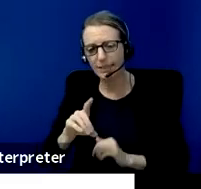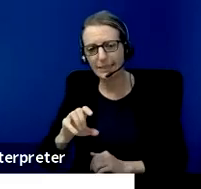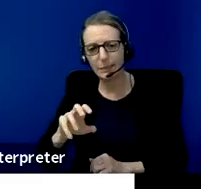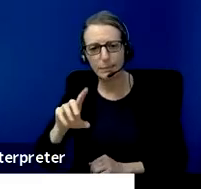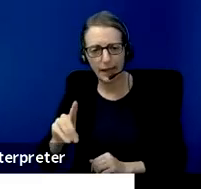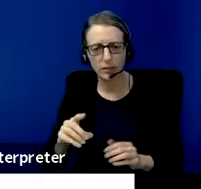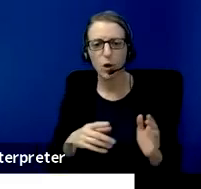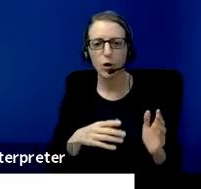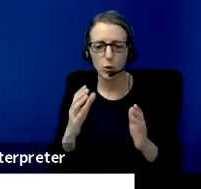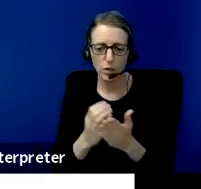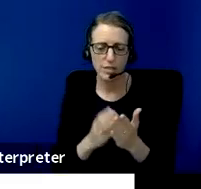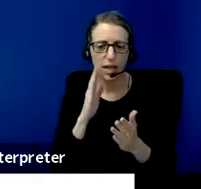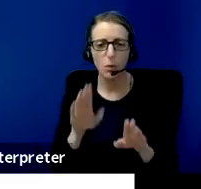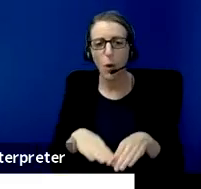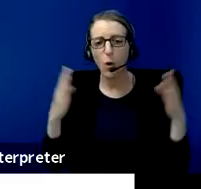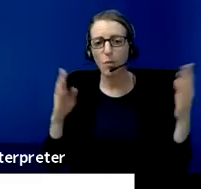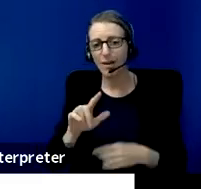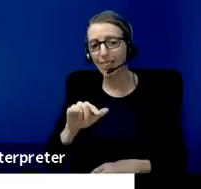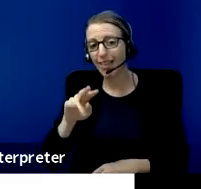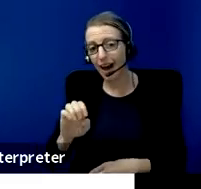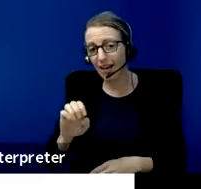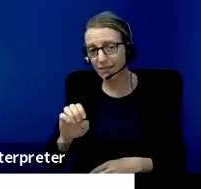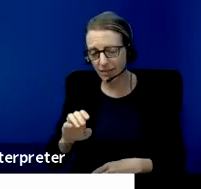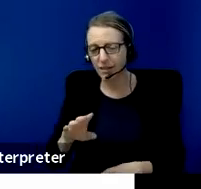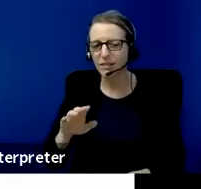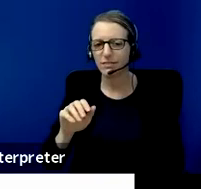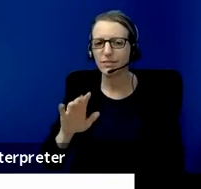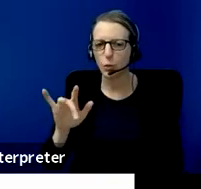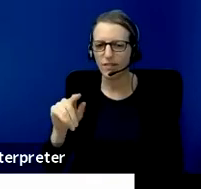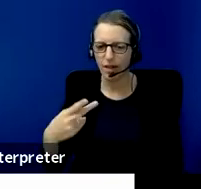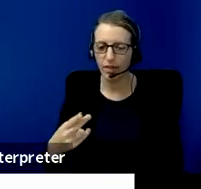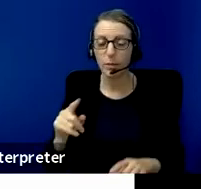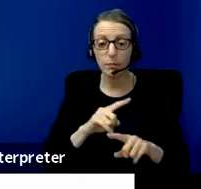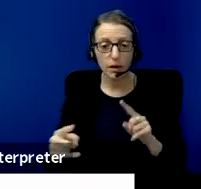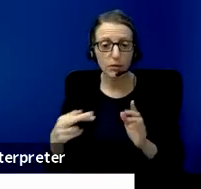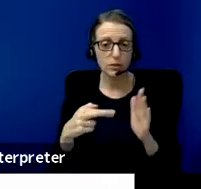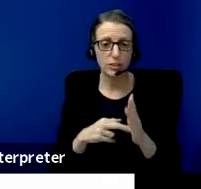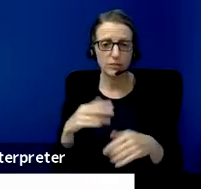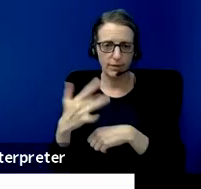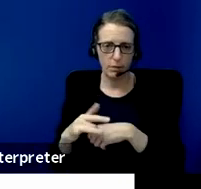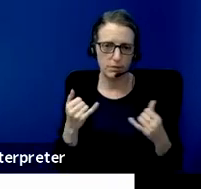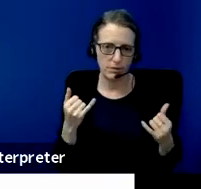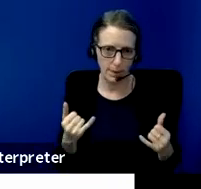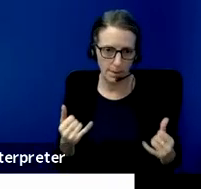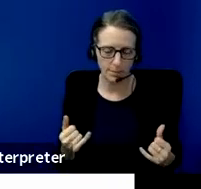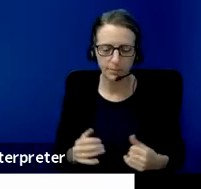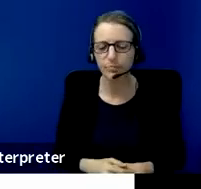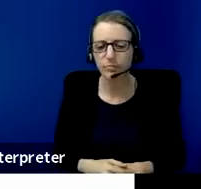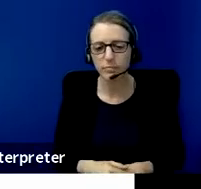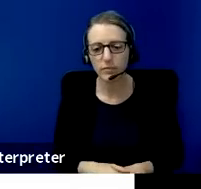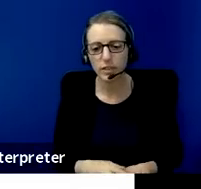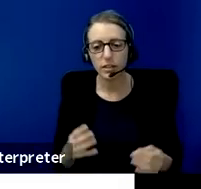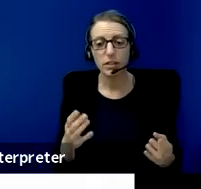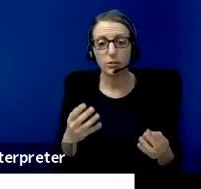will be opening live on the 25th, but registration is available now. Your features today that you